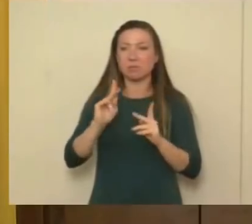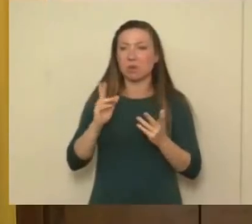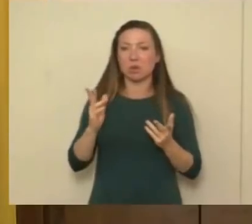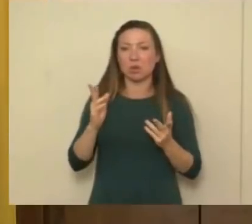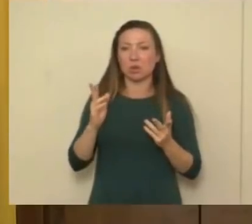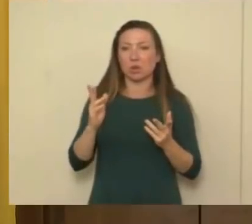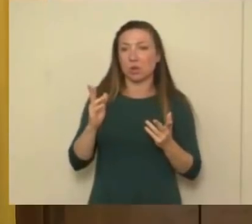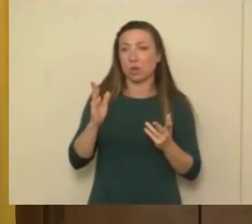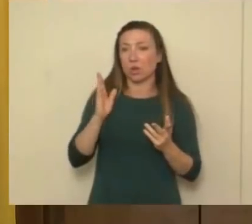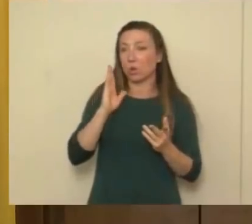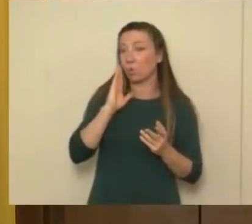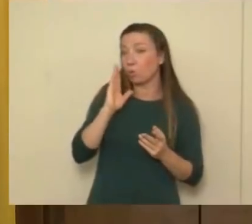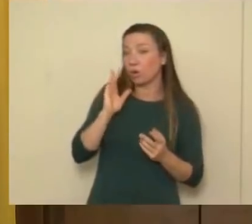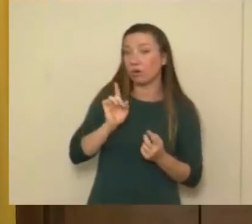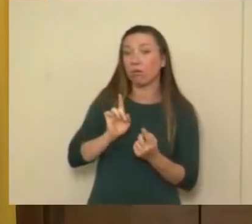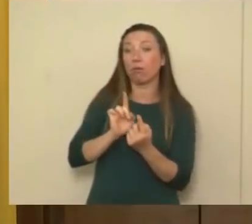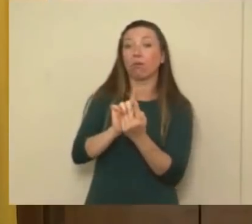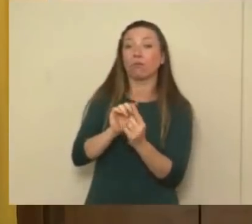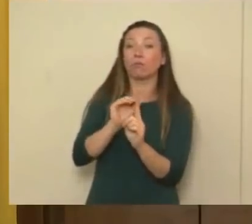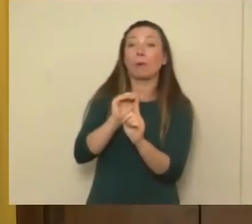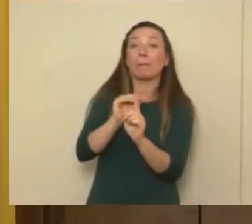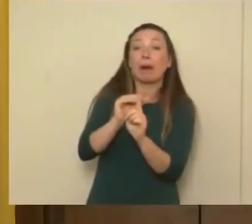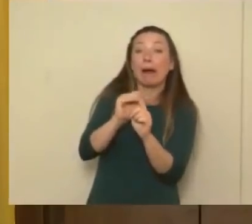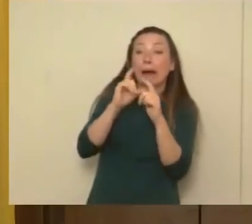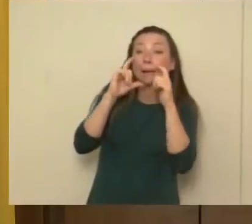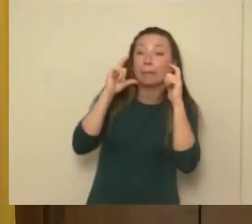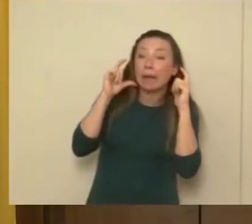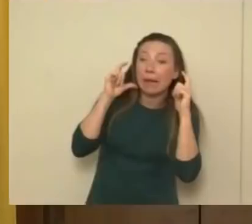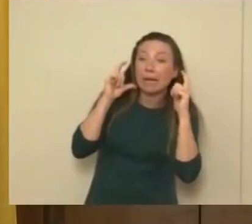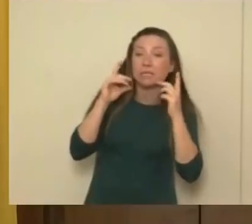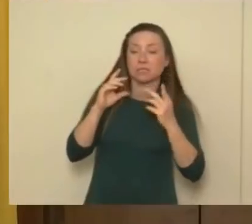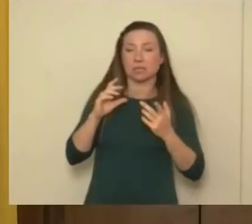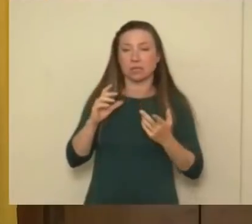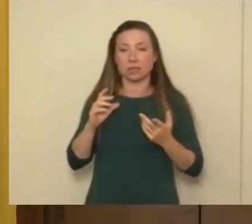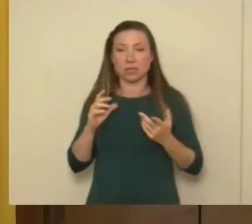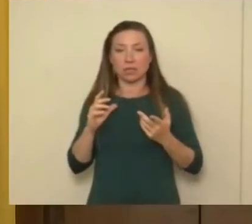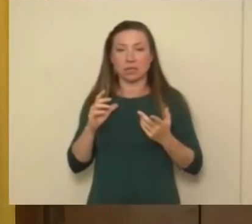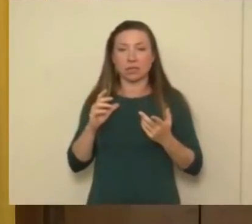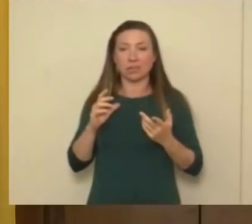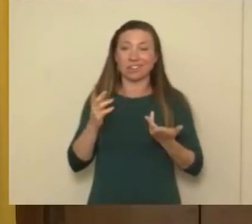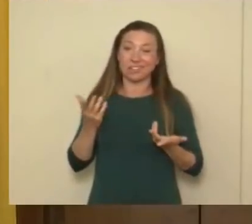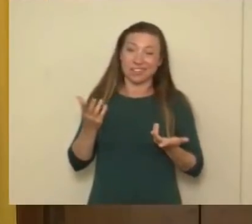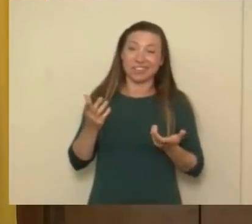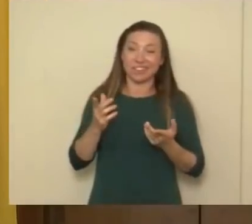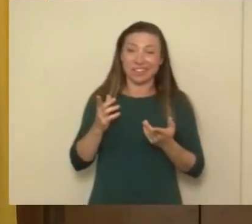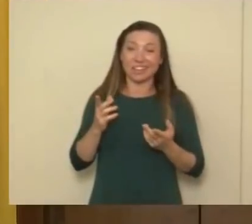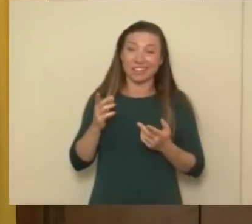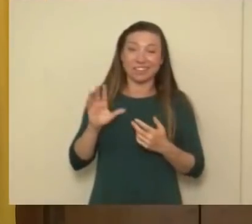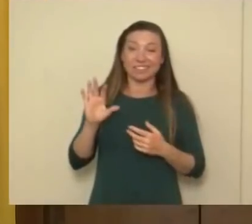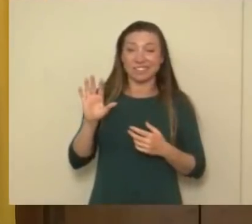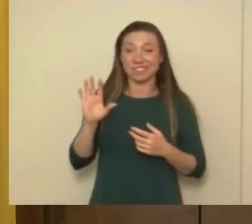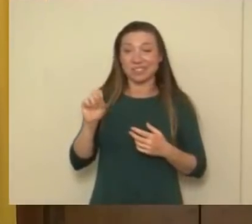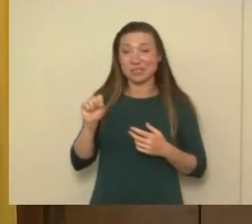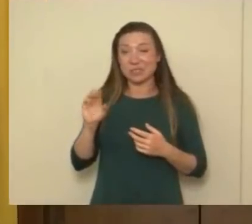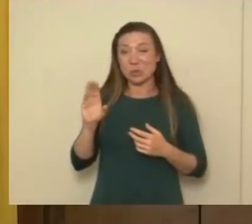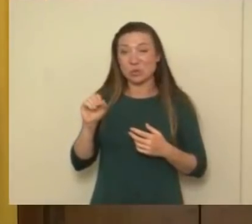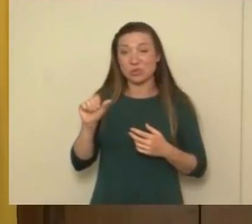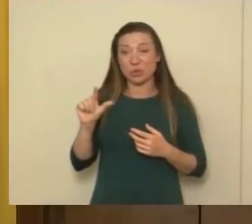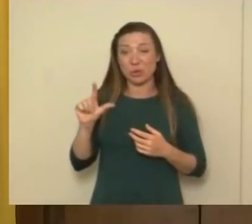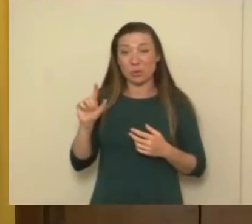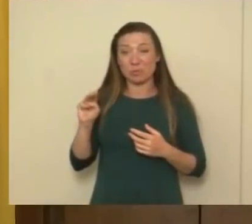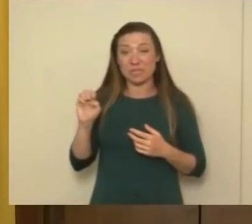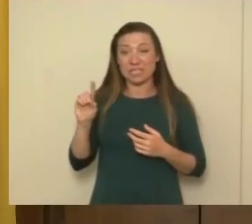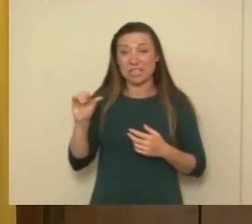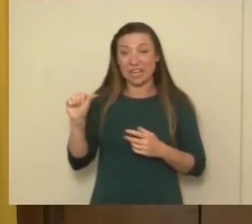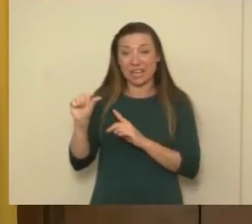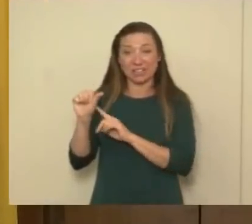others will remind you to wear a mask. So, and social media, in fact, is a place where people can get more than just